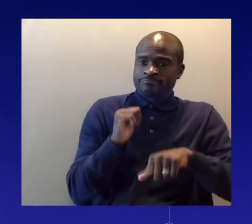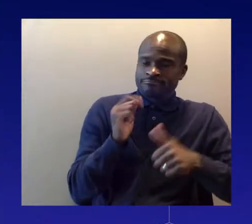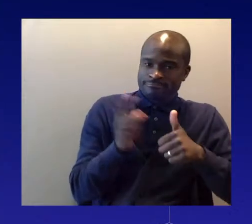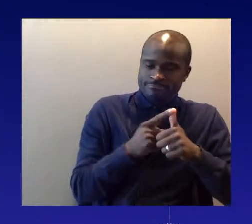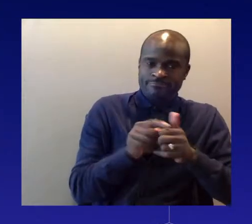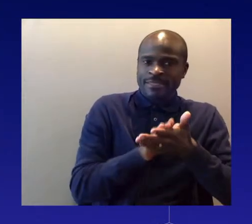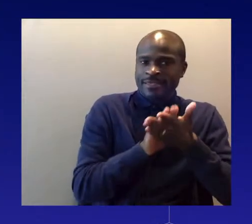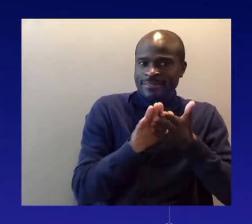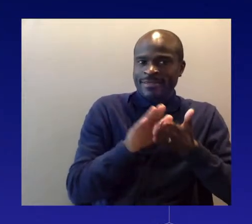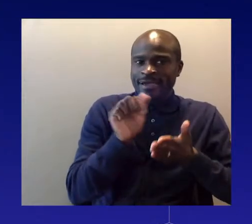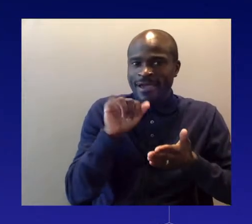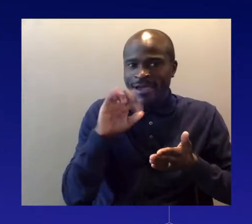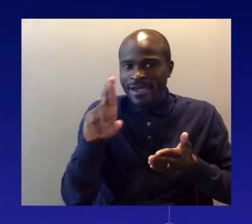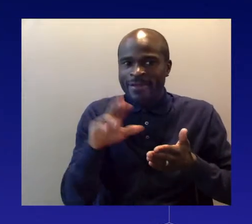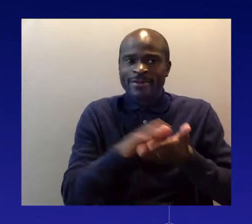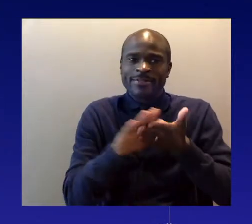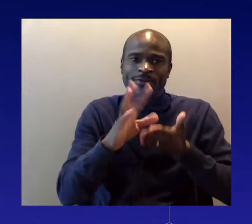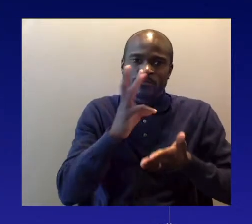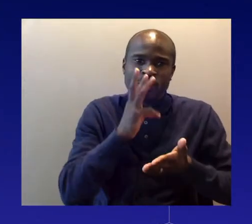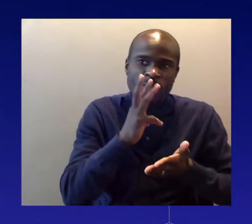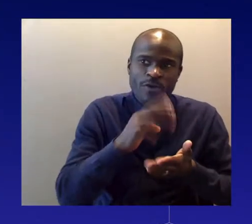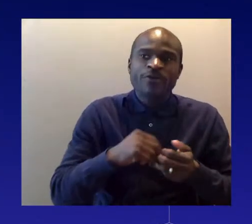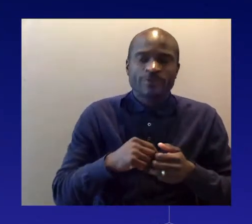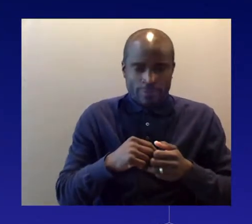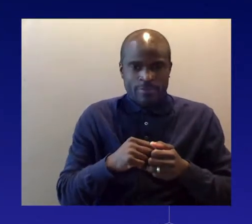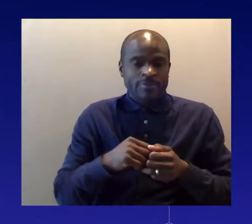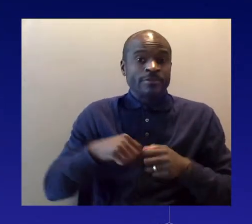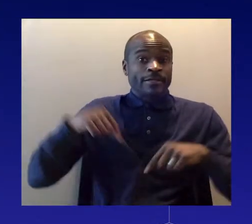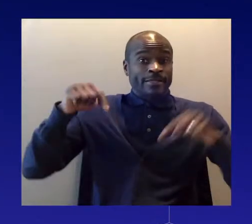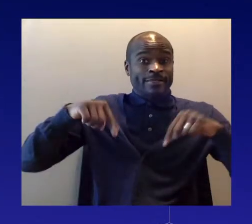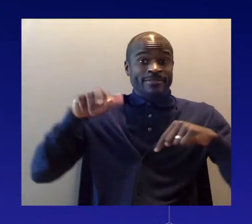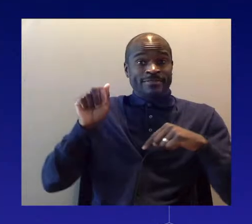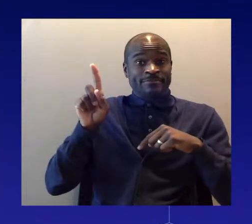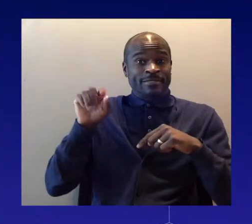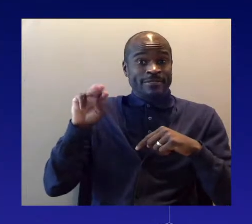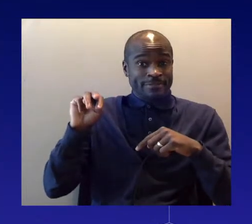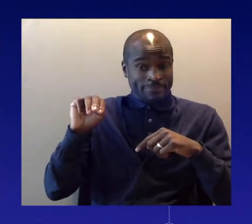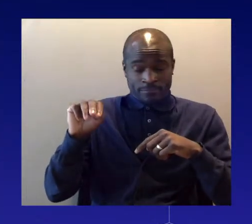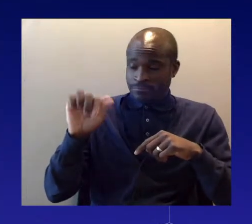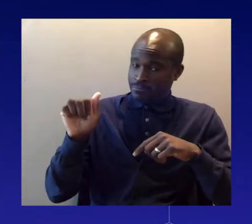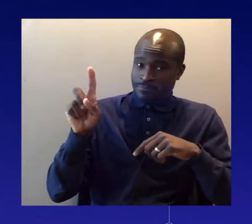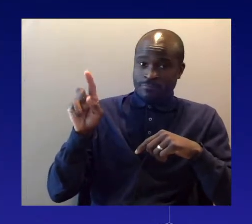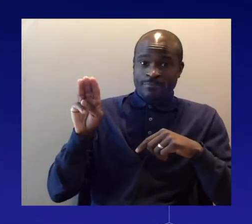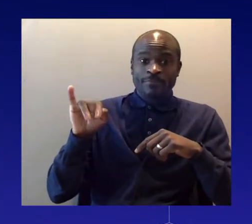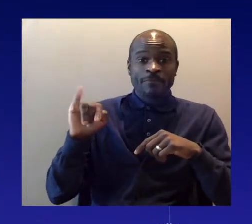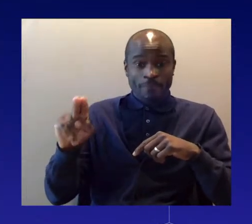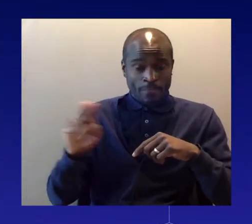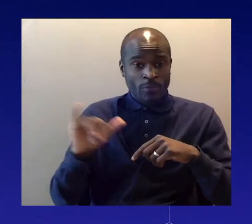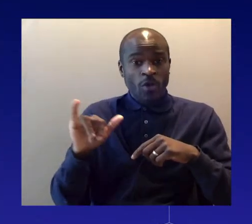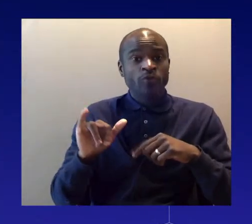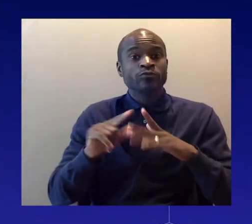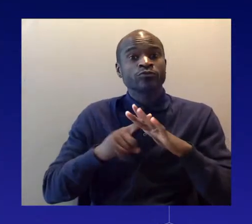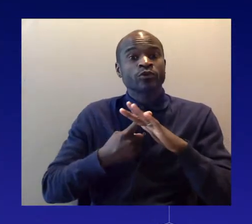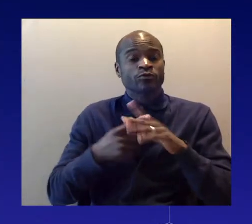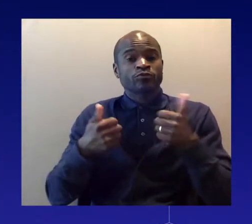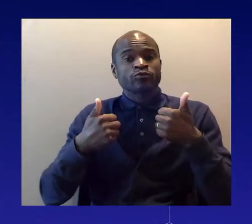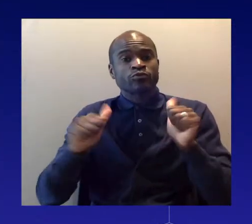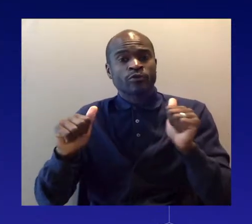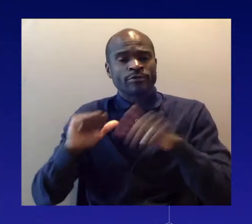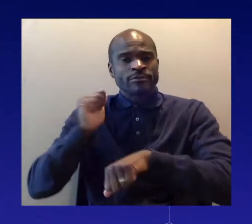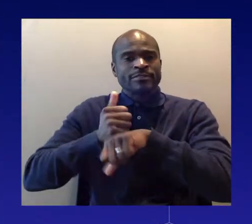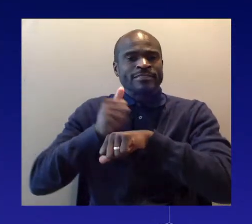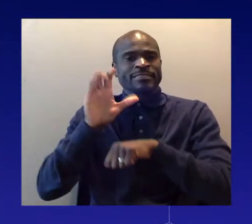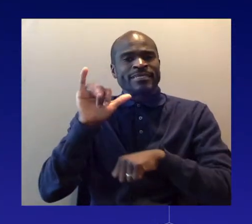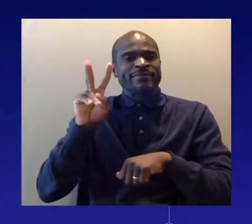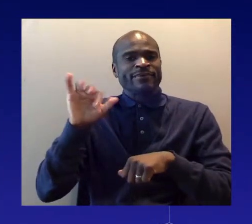I'll just end by saying that this administration has also put forward a focus on civil rights enforcement. And that is important in the context of